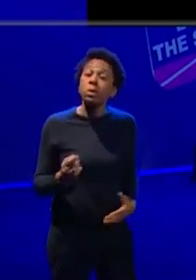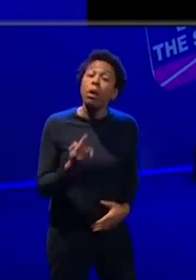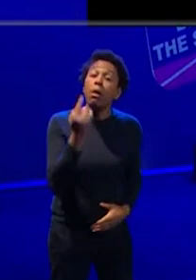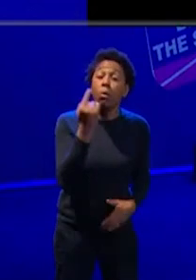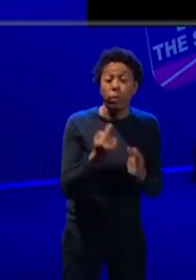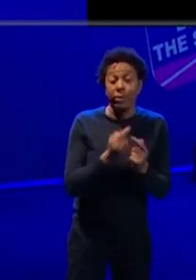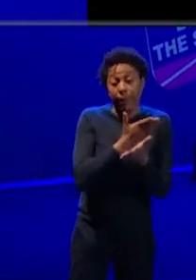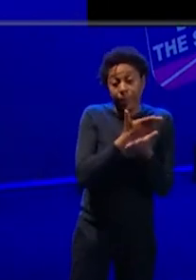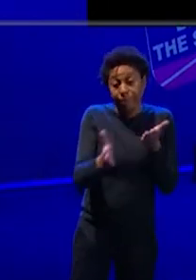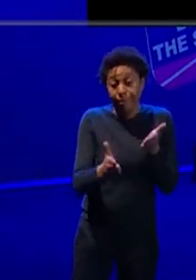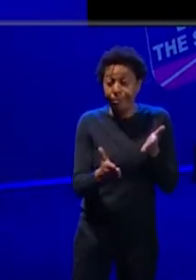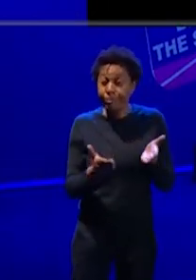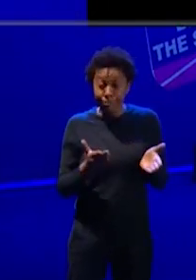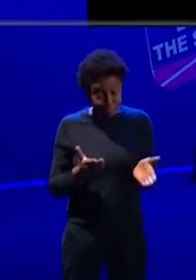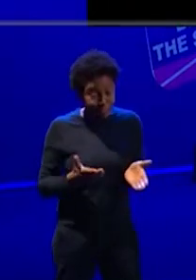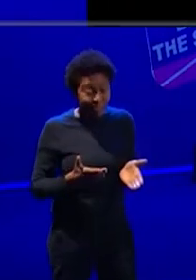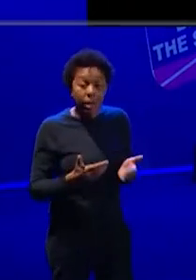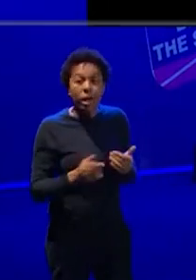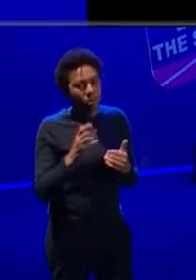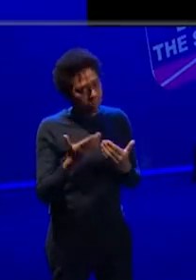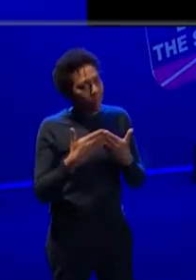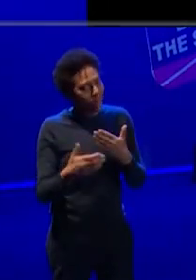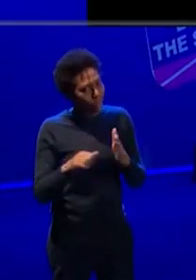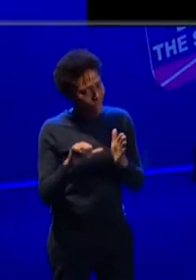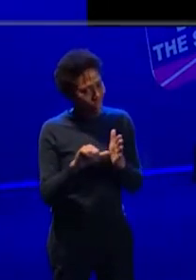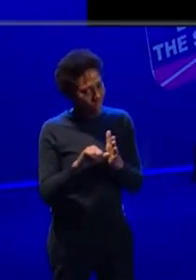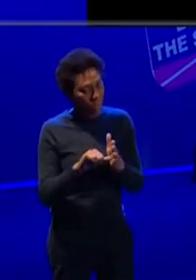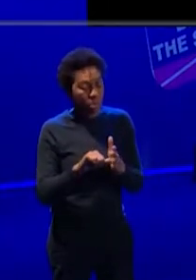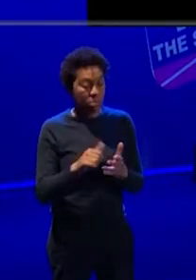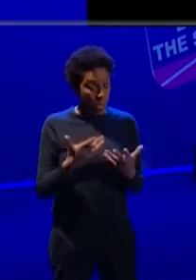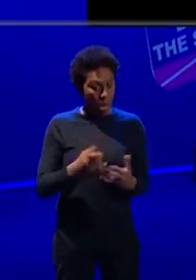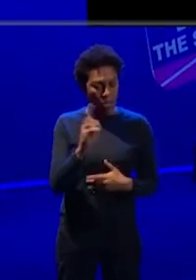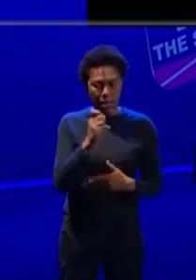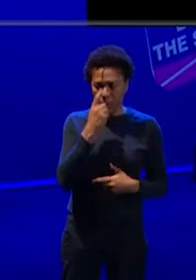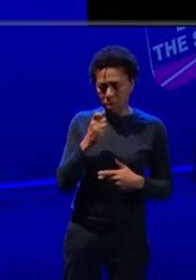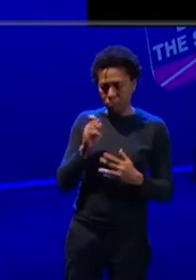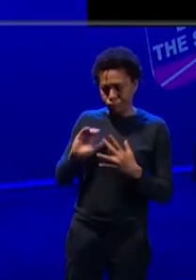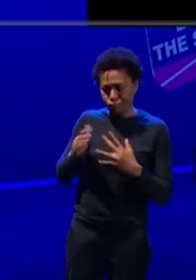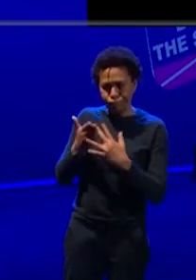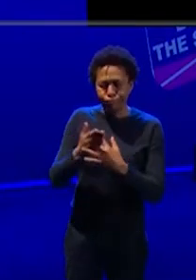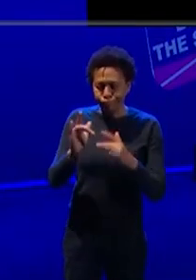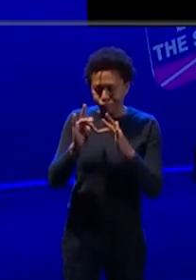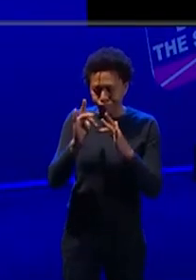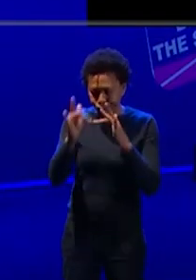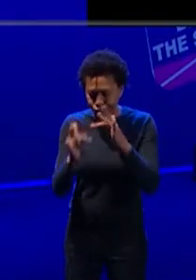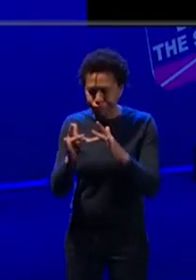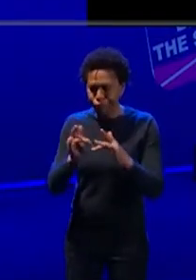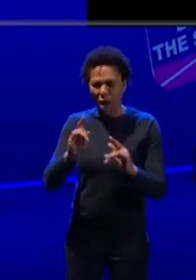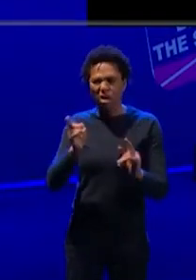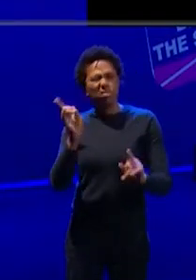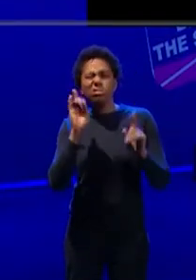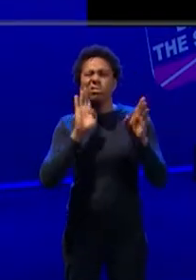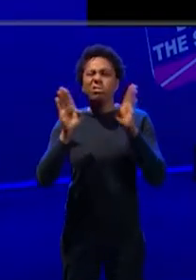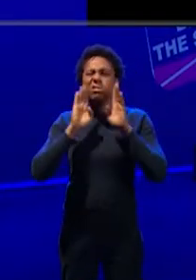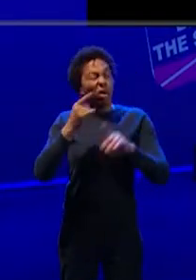got a lot more difficult because people have access now to things like social media where they can write exactly what they think and it builds up. And obviously this